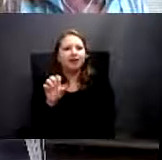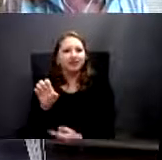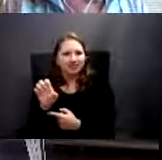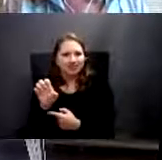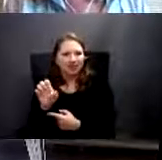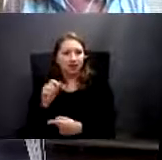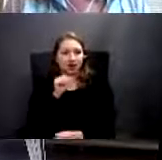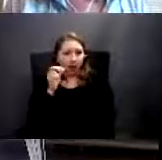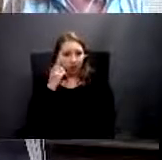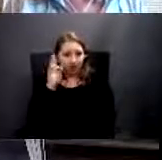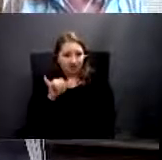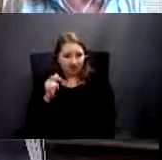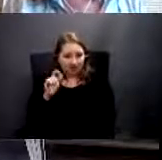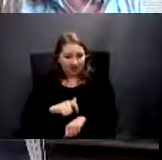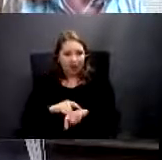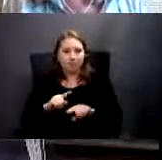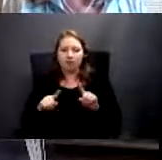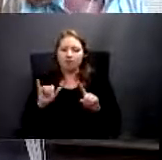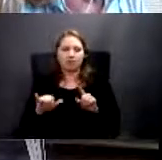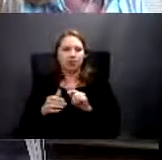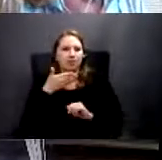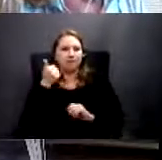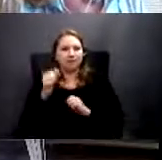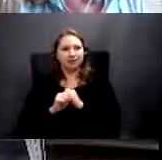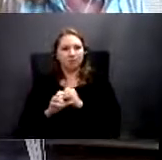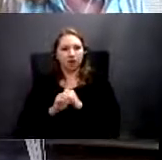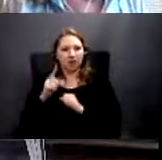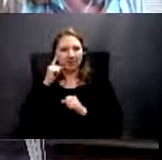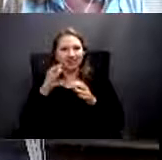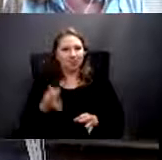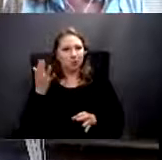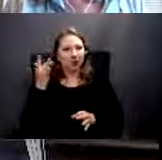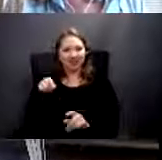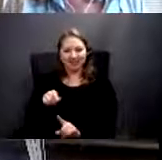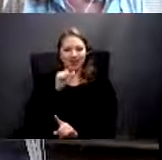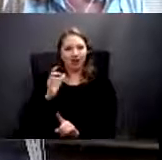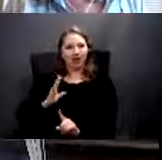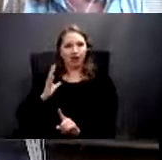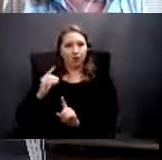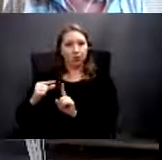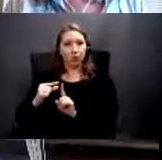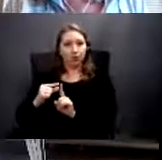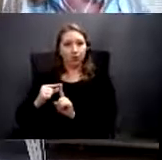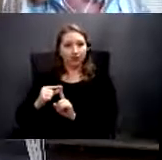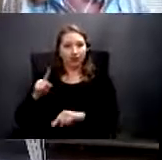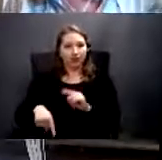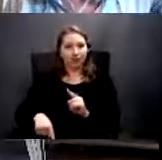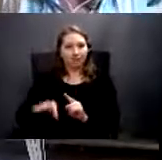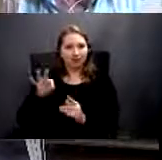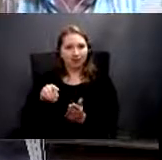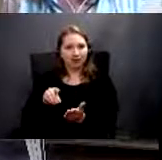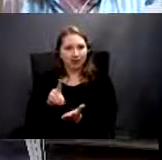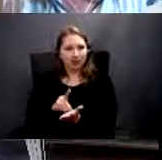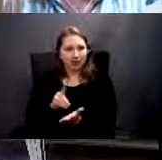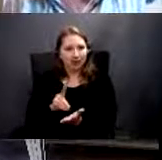marketing decisions I ever made, because it's not a word. Dandelions is not a word. So my